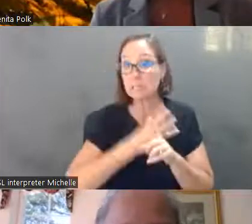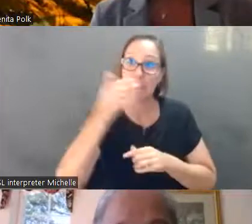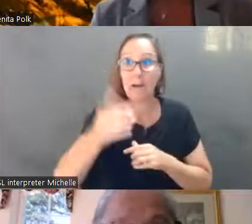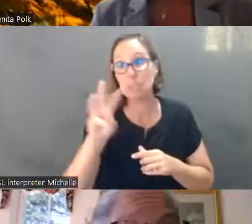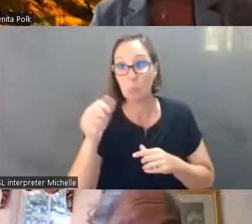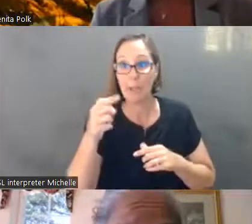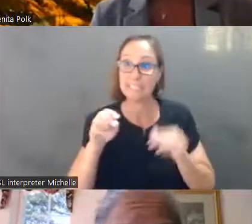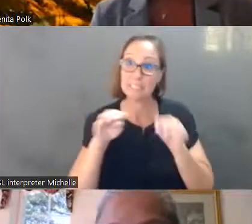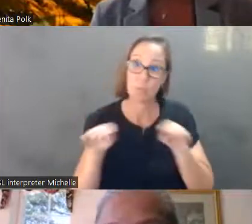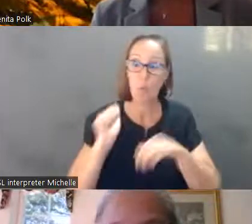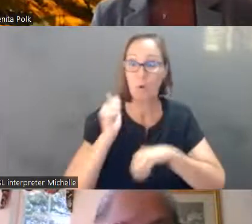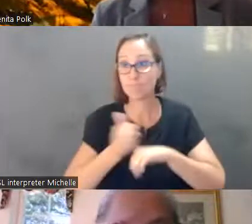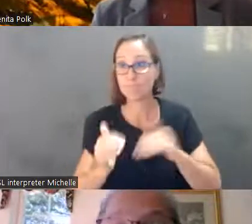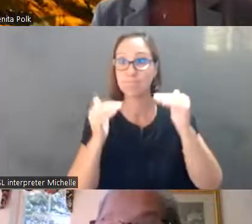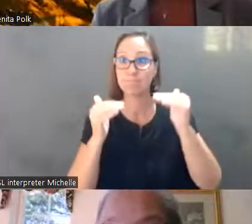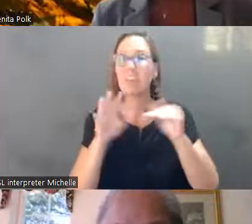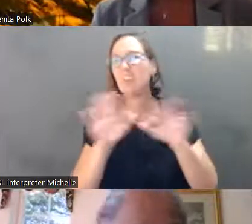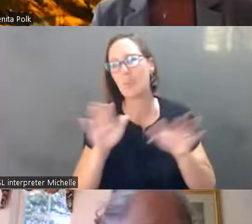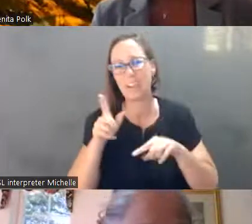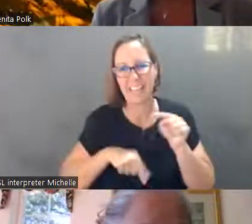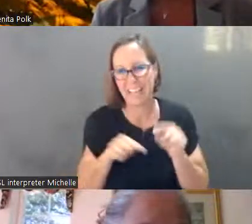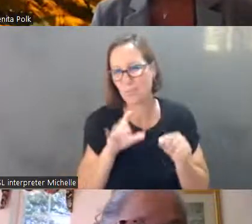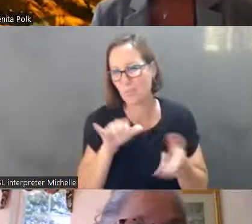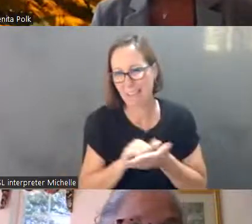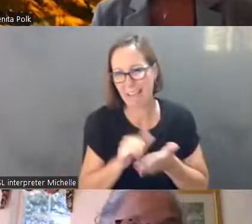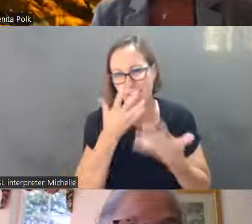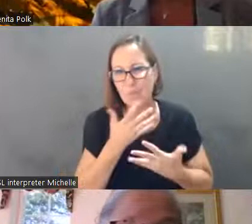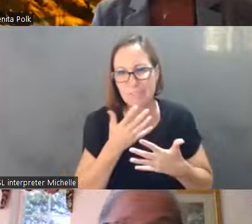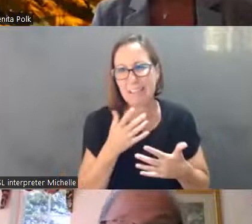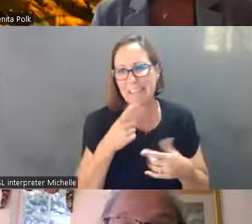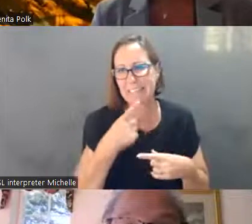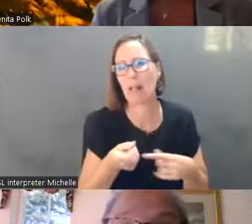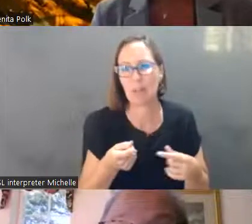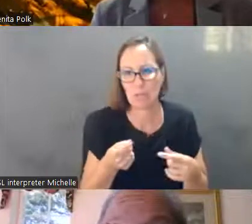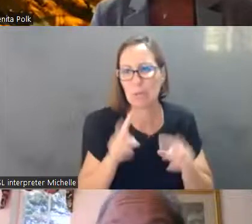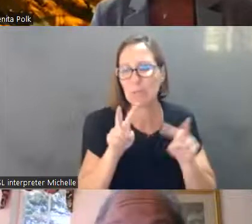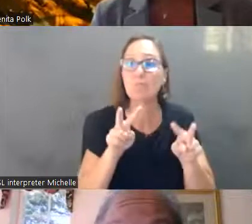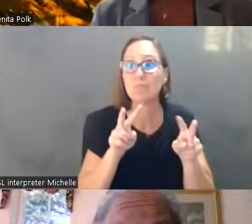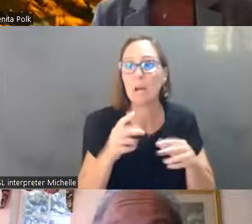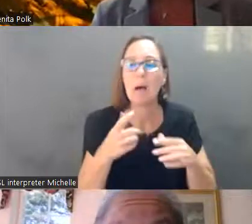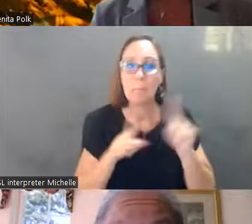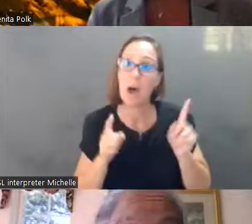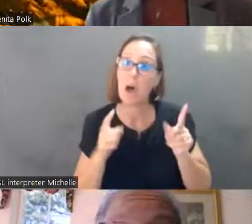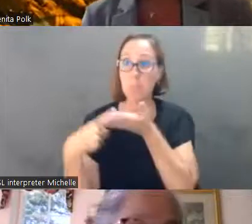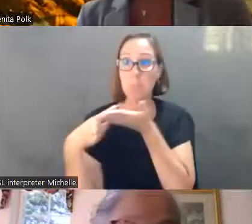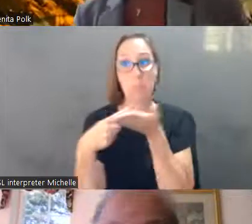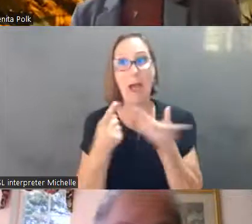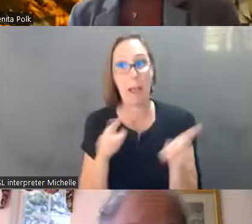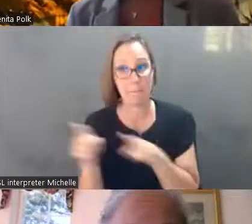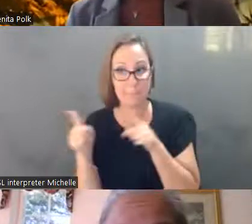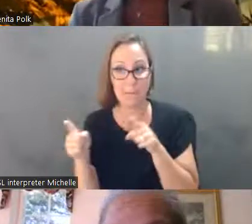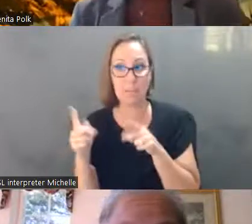that those conversations are happening. And I think that folks at the state